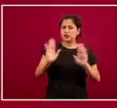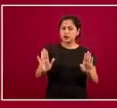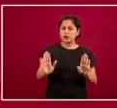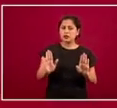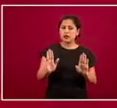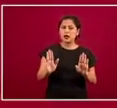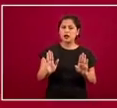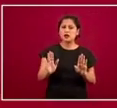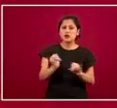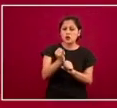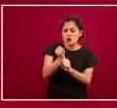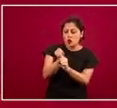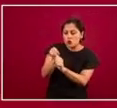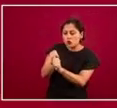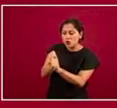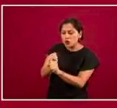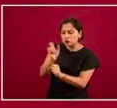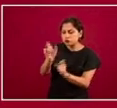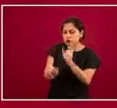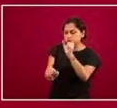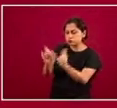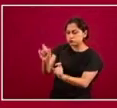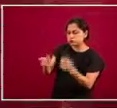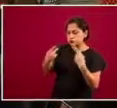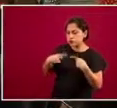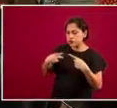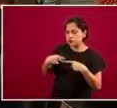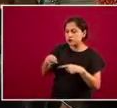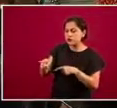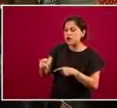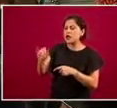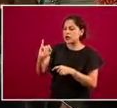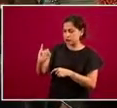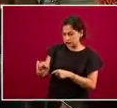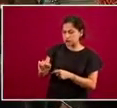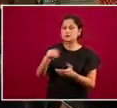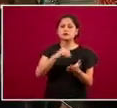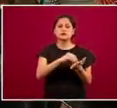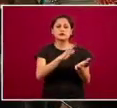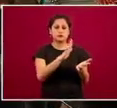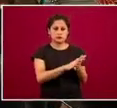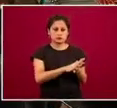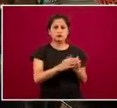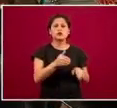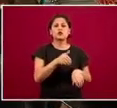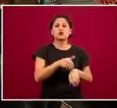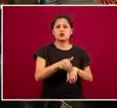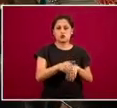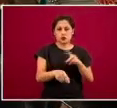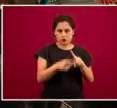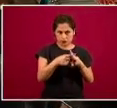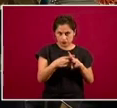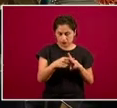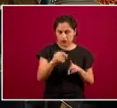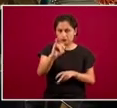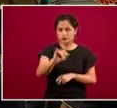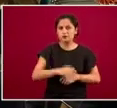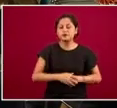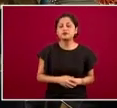But all of the tests that we have carried out and all of the positive tests have been included in the